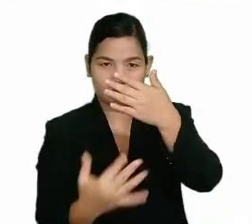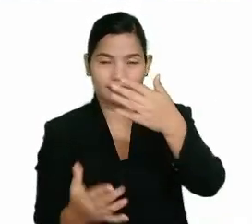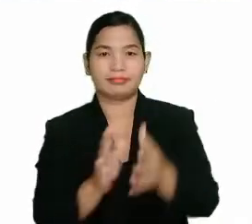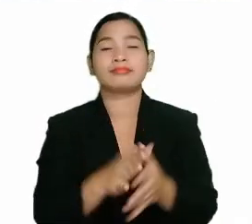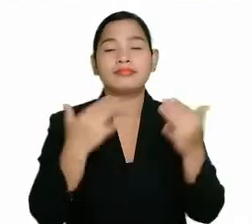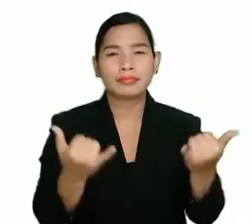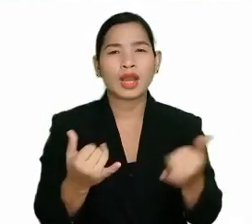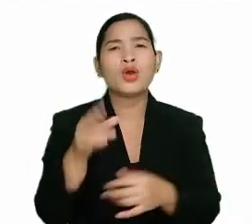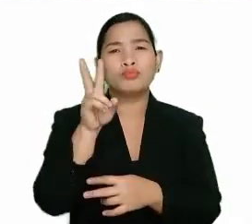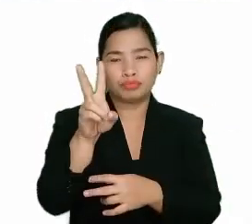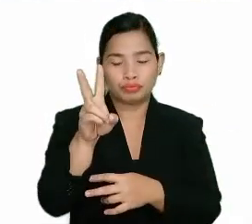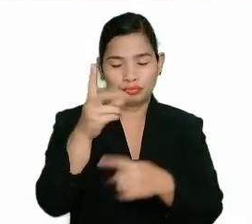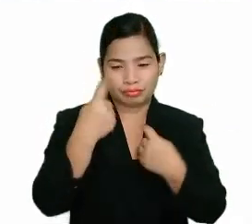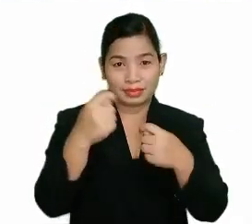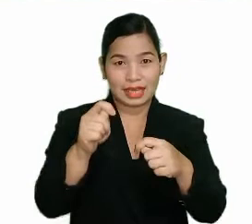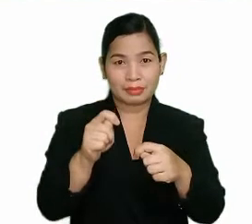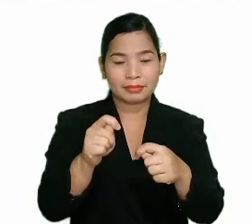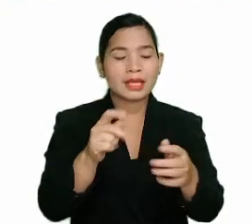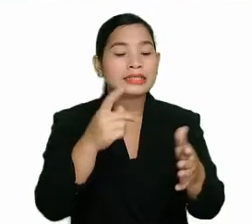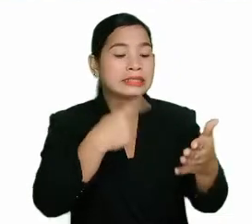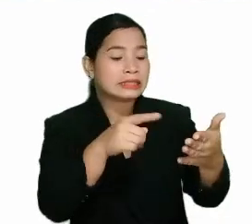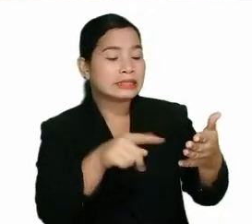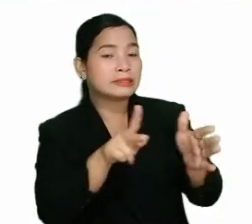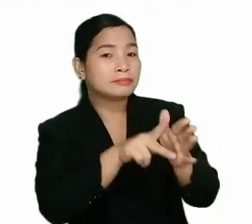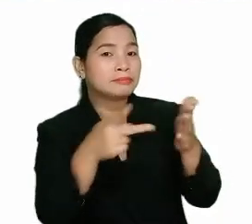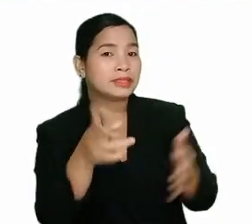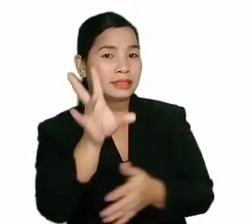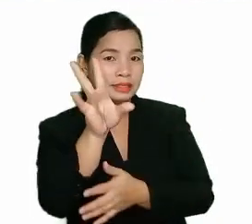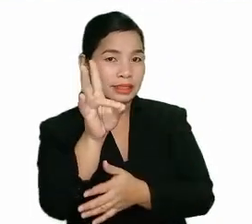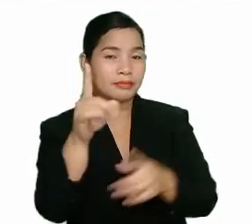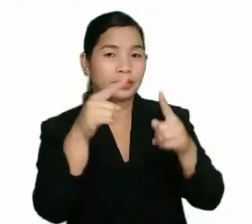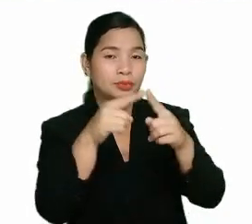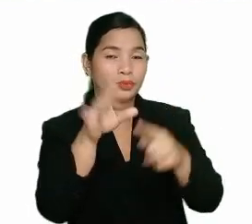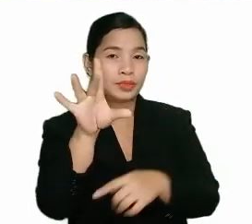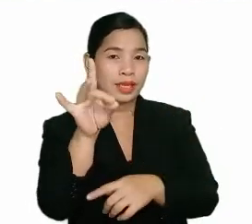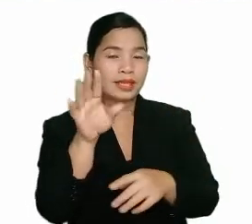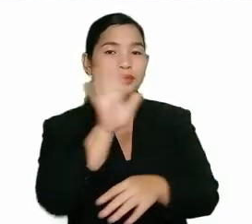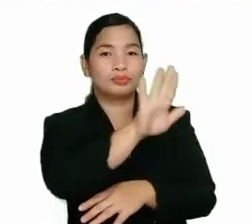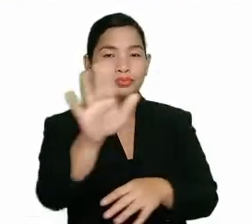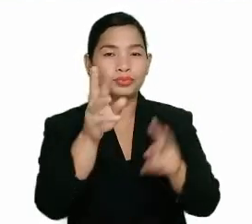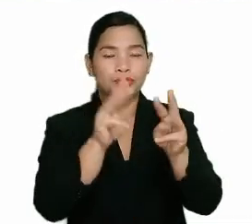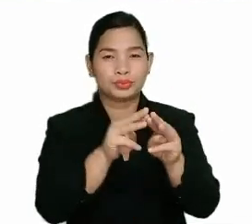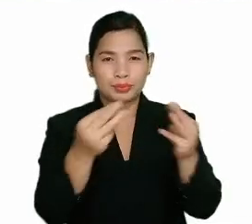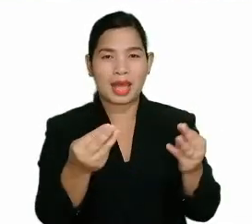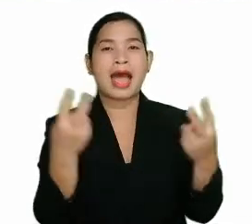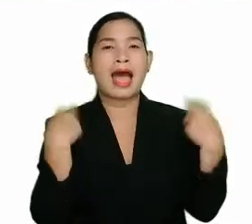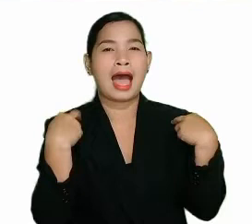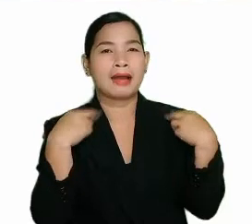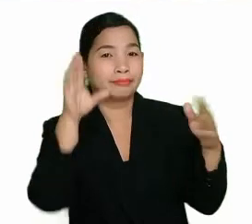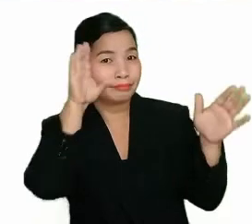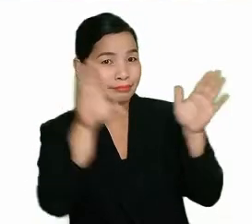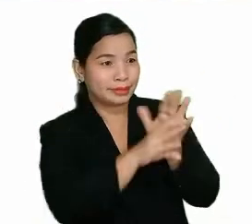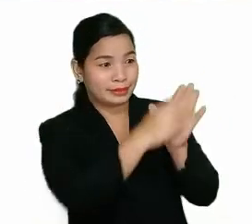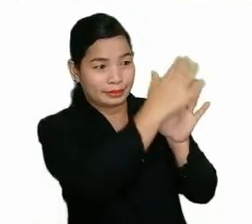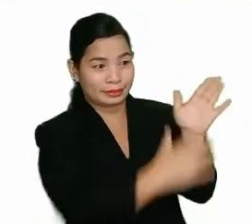cells, refer to page 7 and 8 of your module. You will find diagrams of two